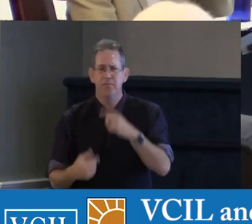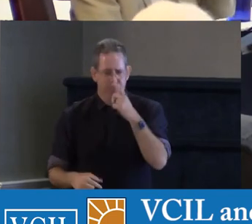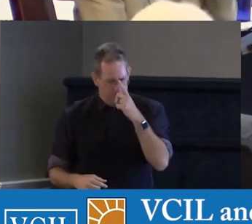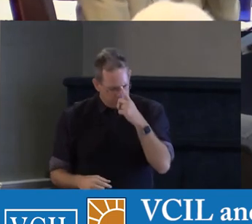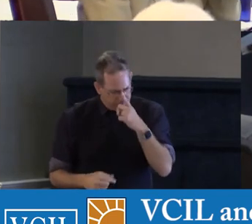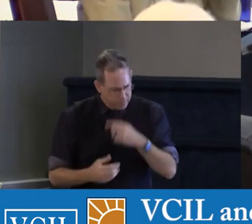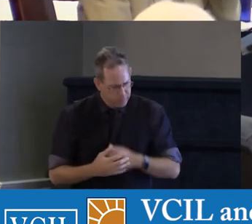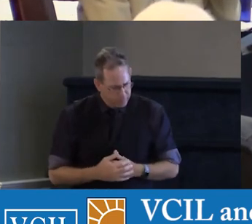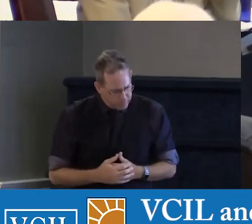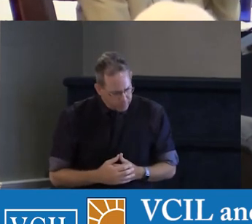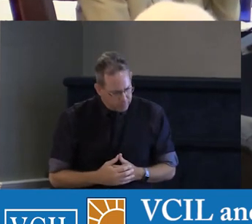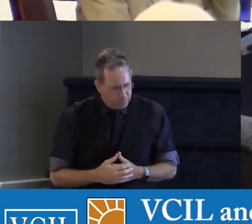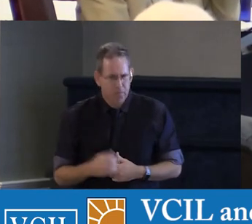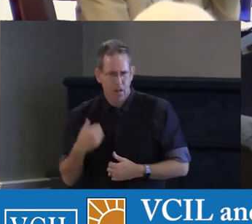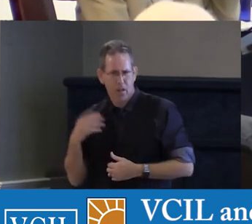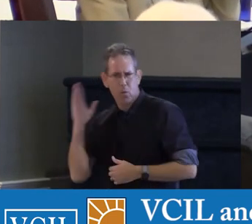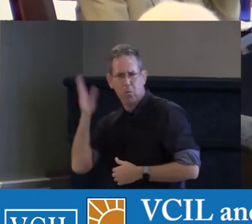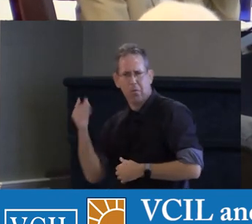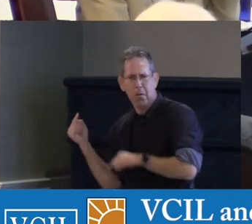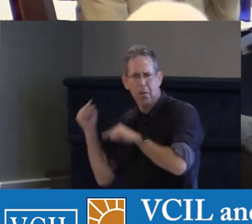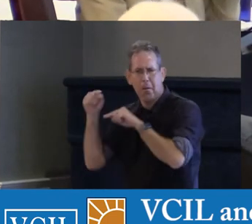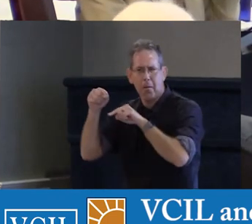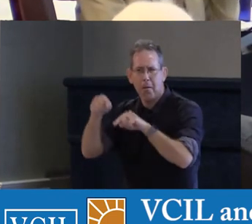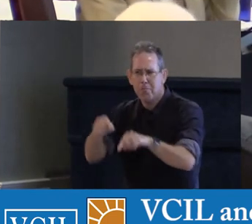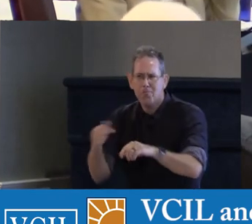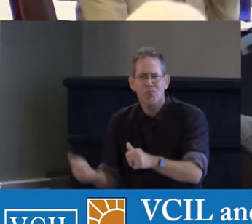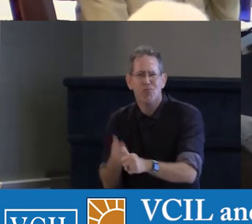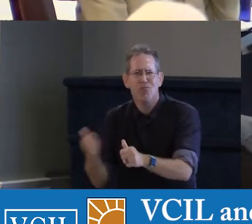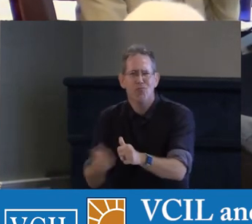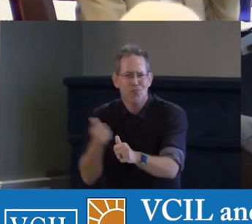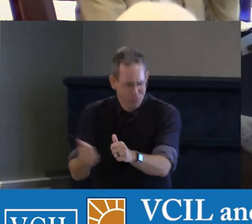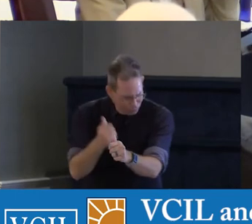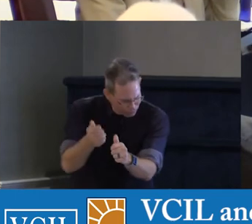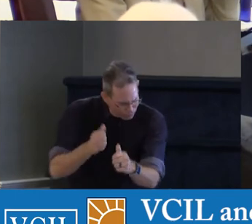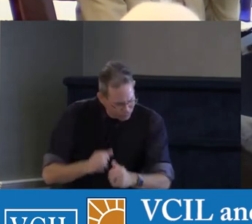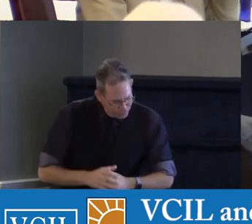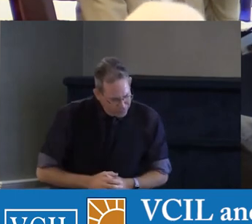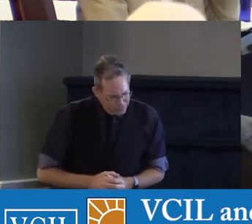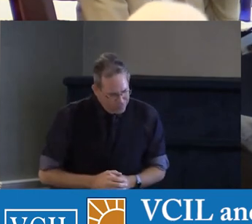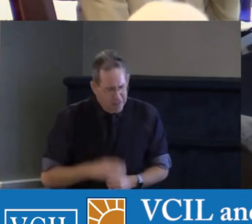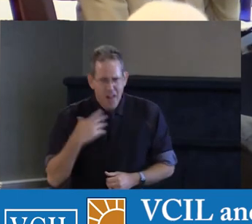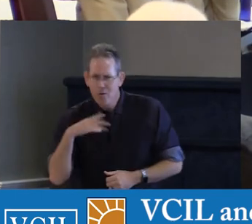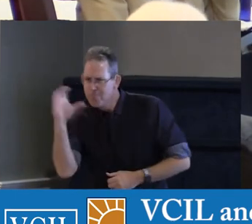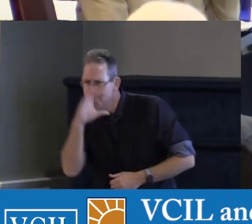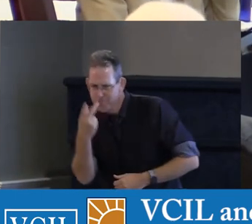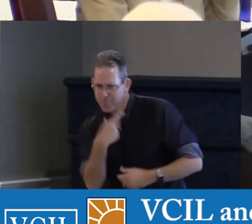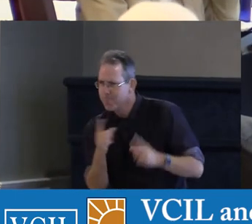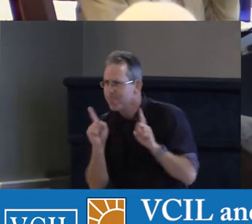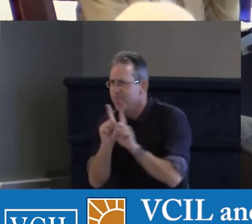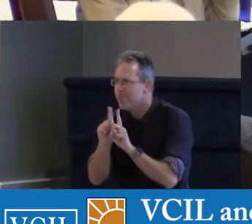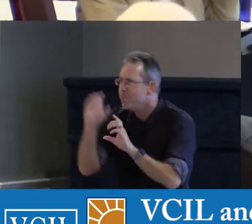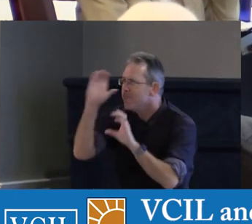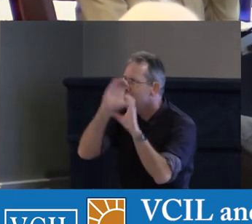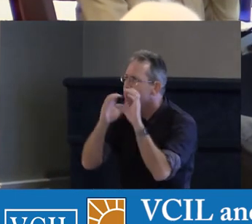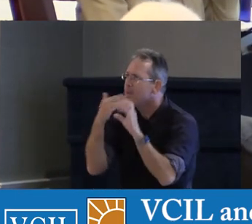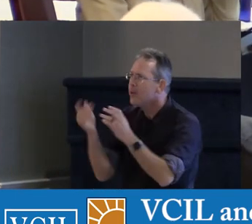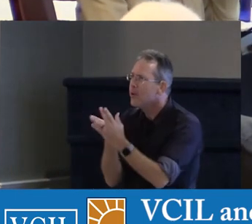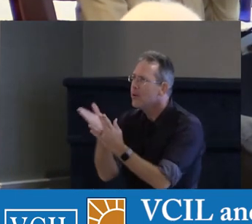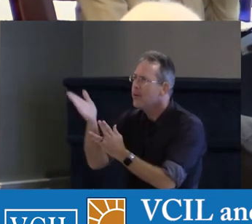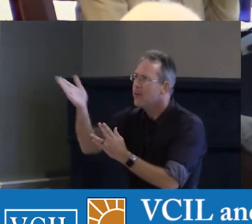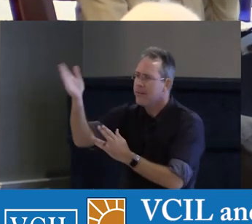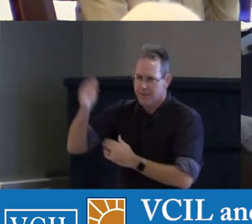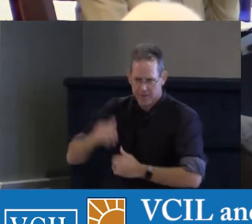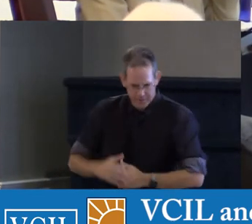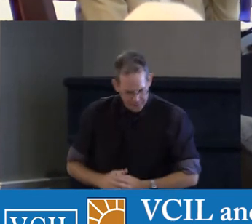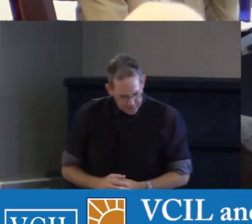call up on me and I'll come running and I'll find a better